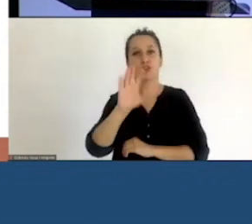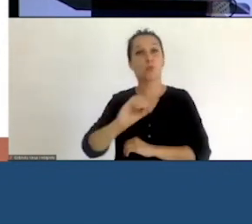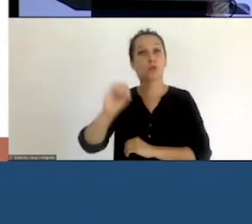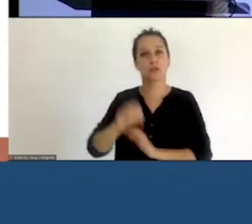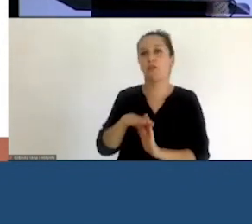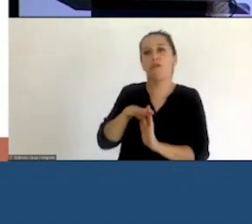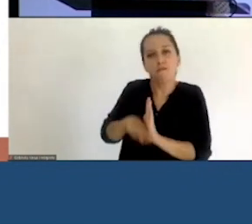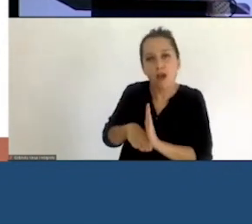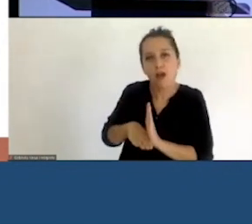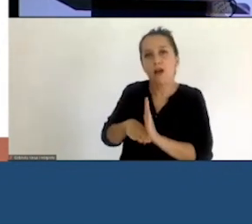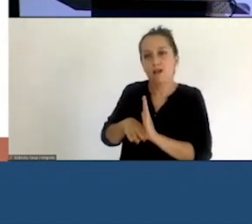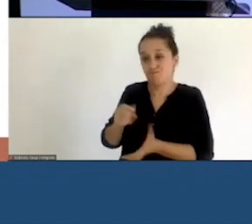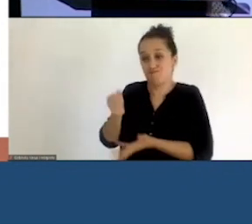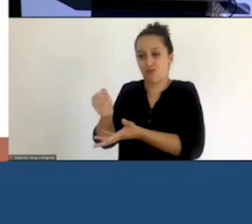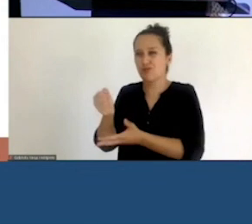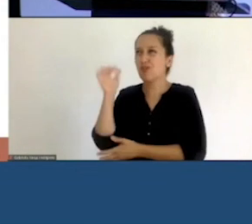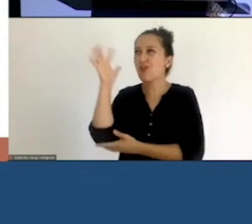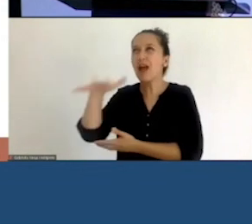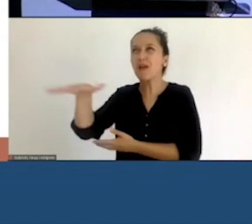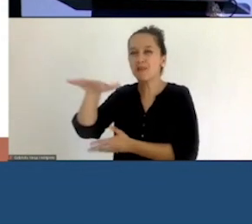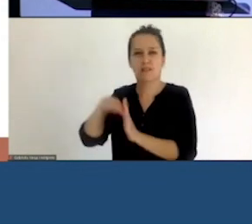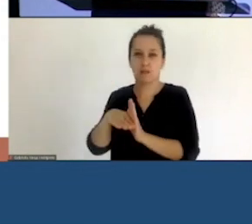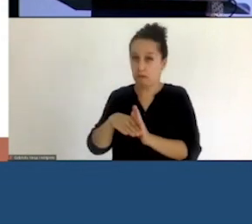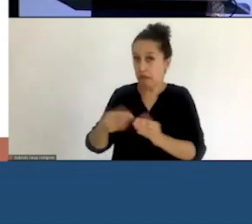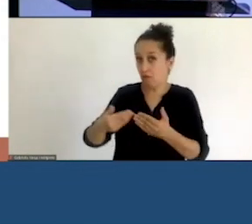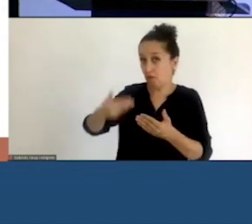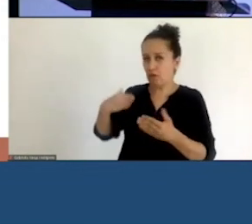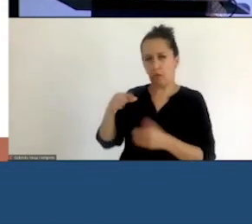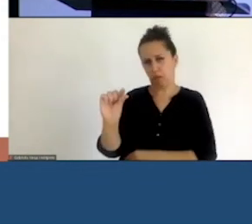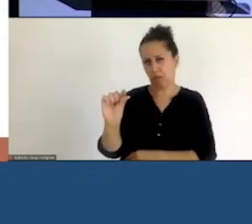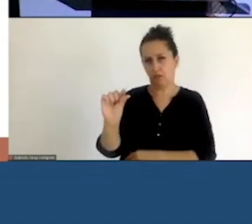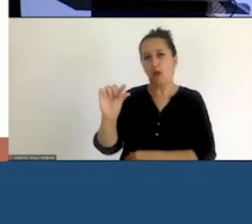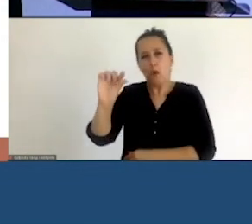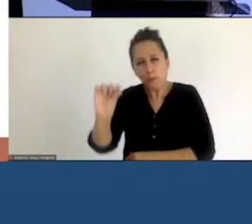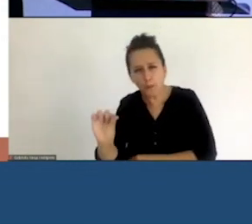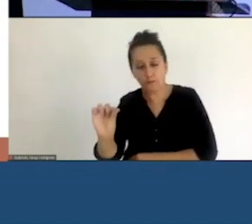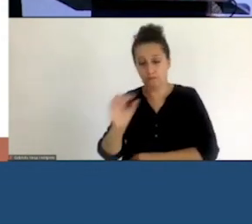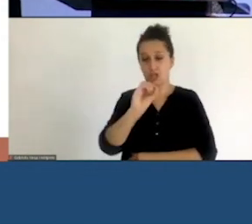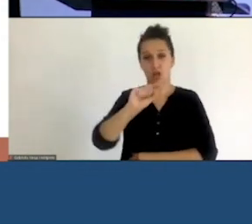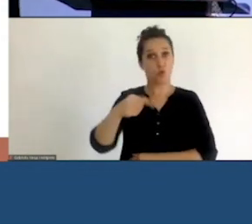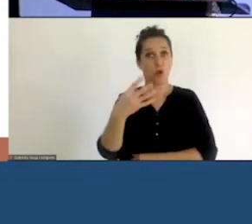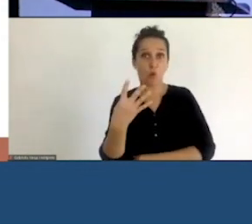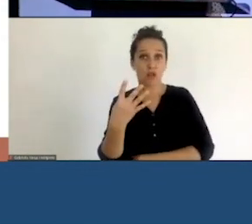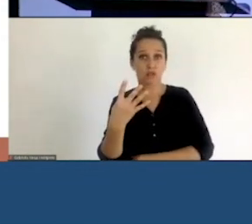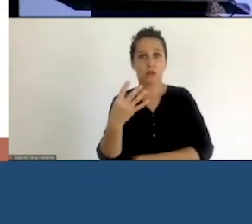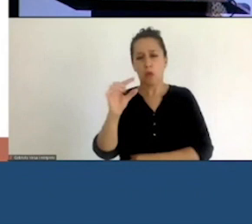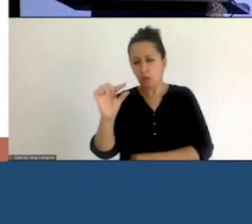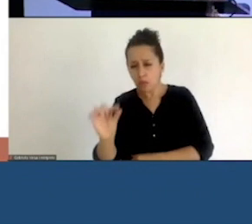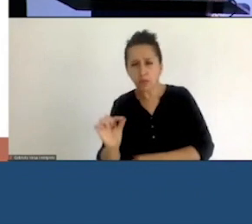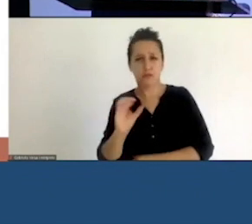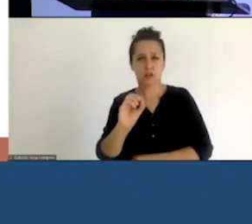their environmental budget by 35%. Of course, it was not very high, but it went from 0.4